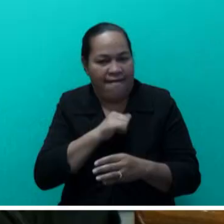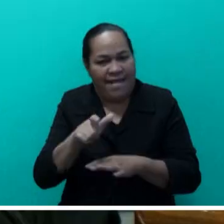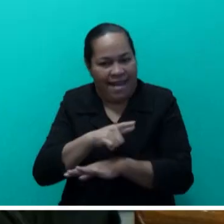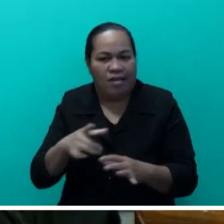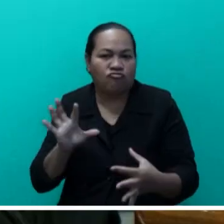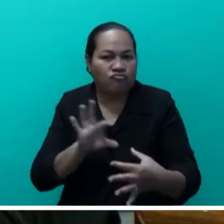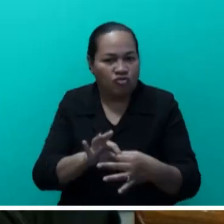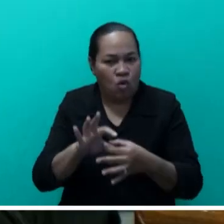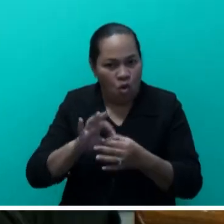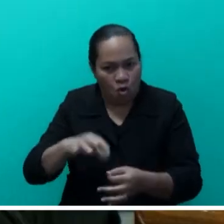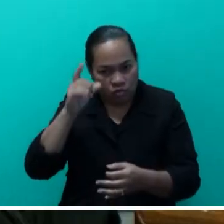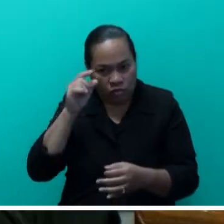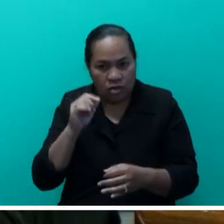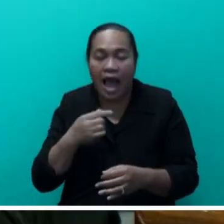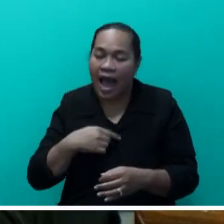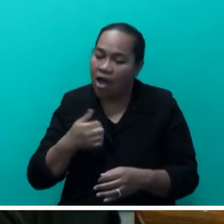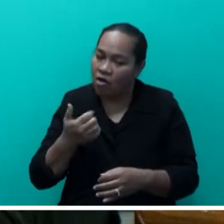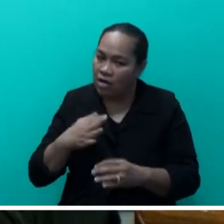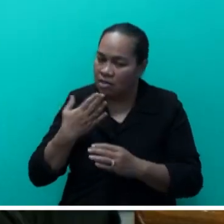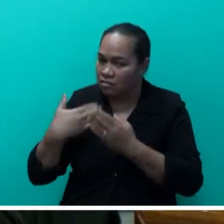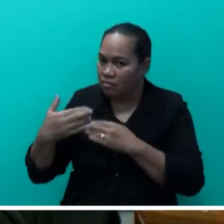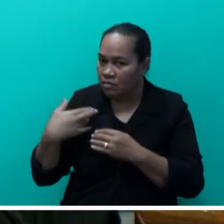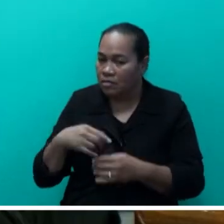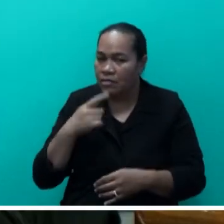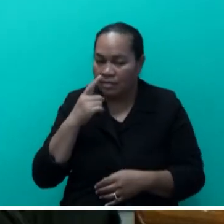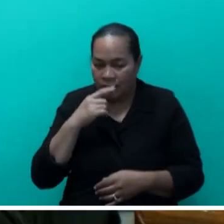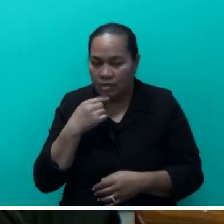did say this in my very first speech here.